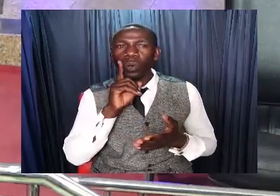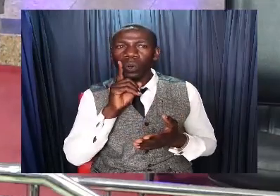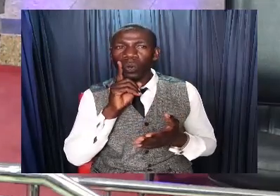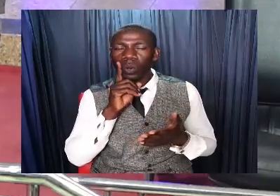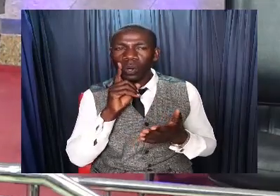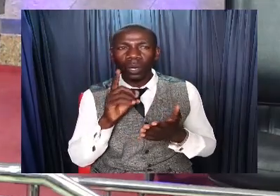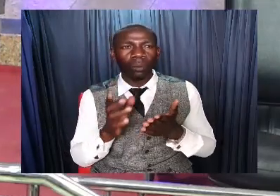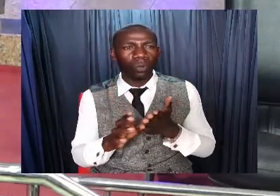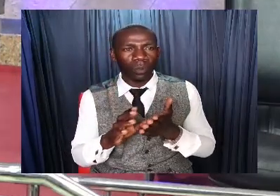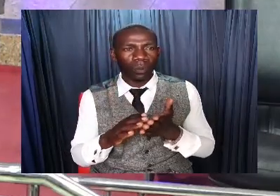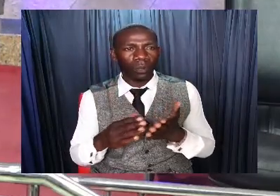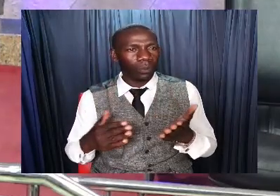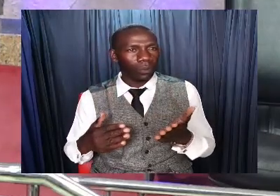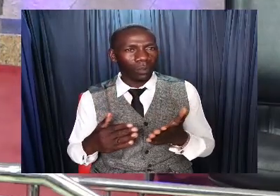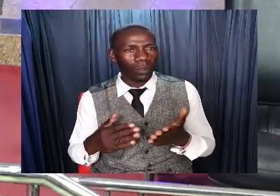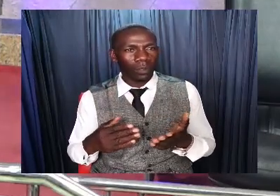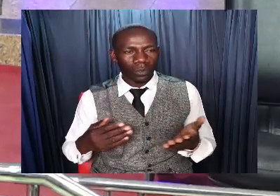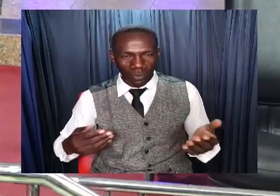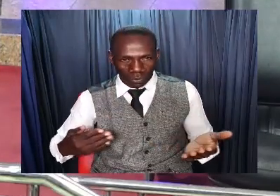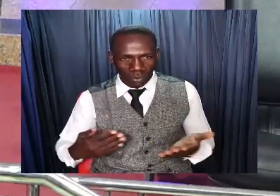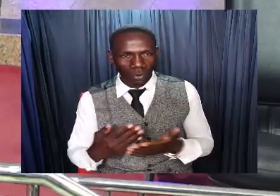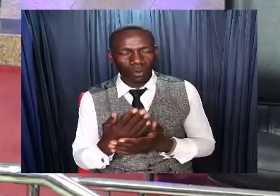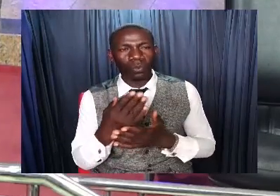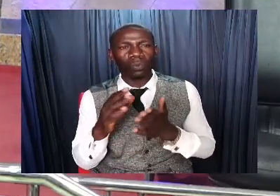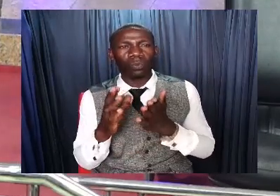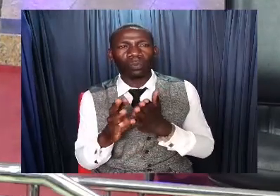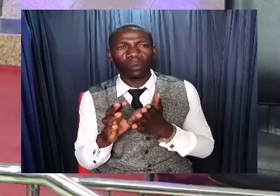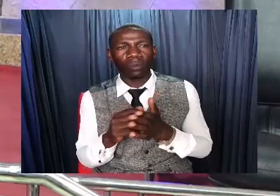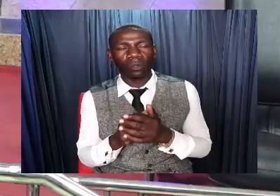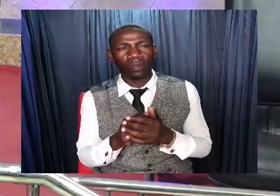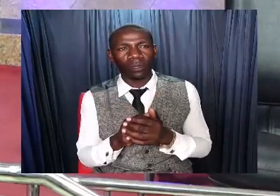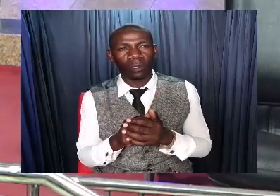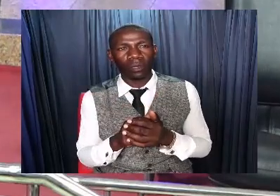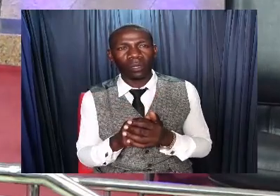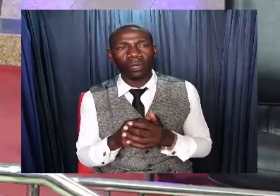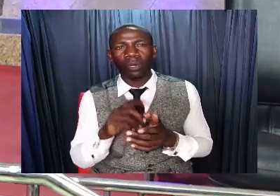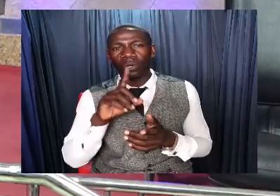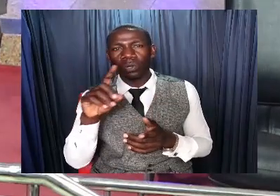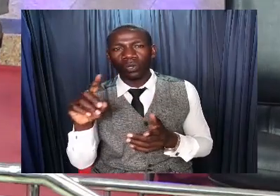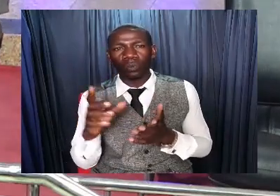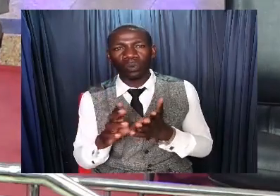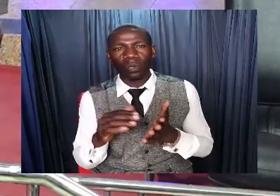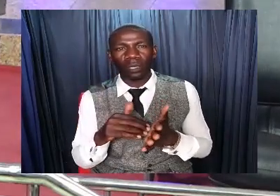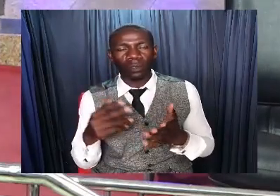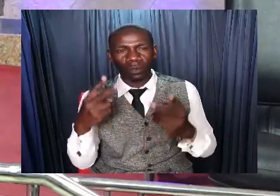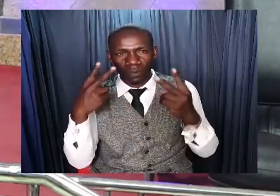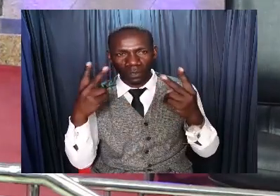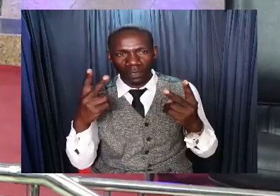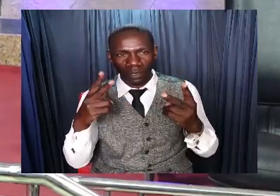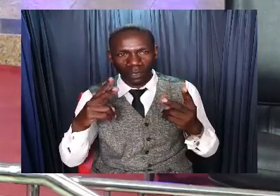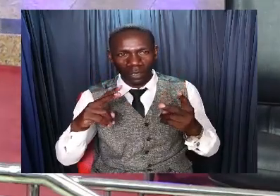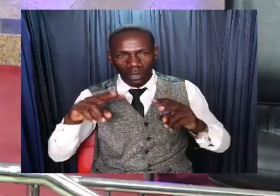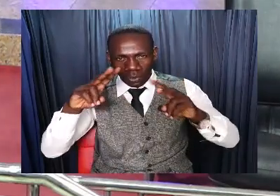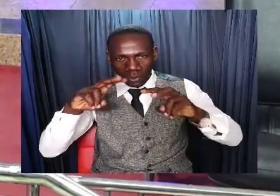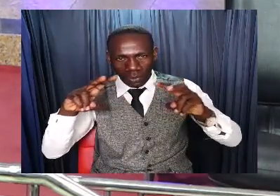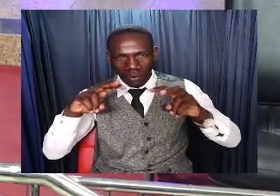changamoto zina mtu wako kaji na changamoto. At least you have the solutions to your problems. Kwa changamoto hizo unaziona. In the same challenges. Utafuta ushauri kwa